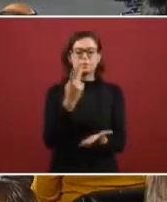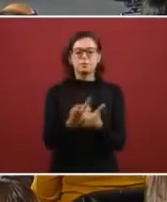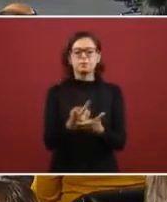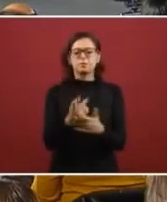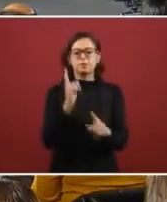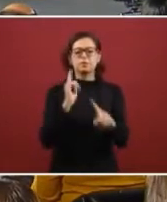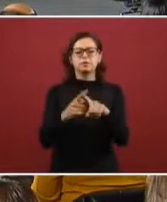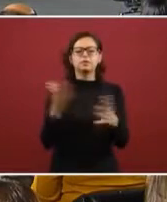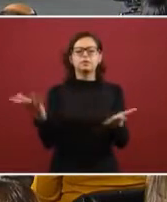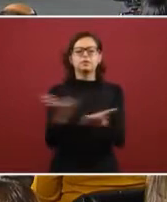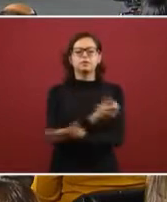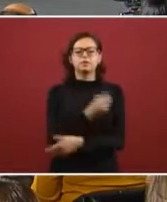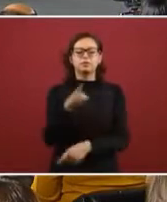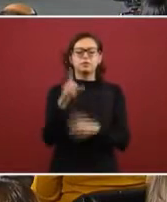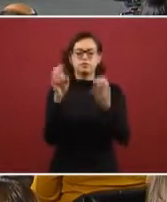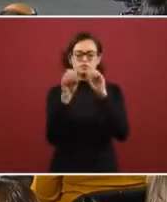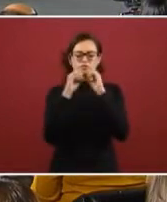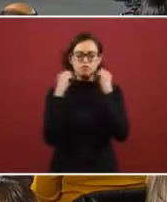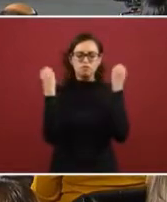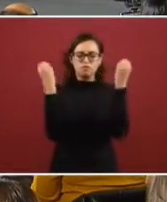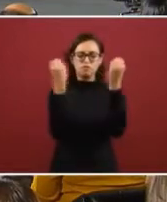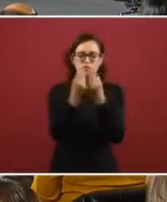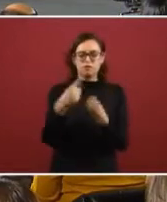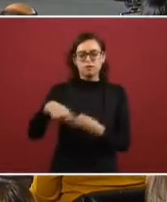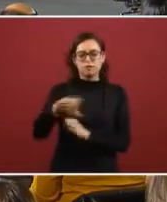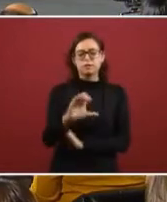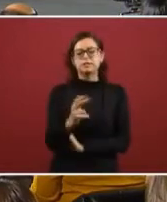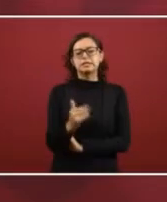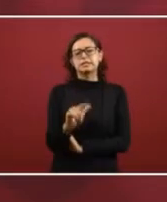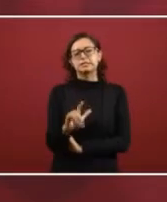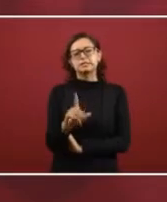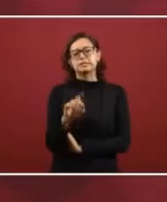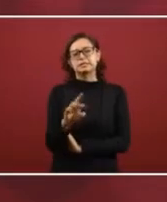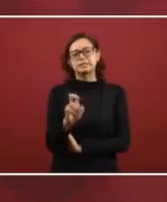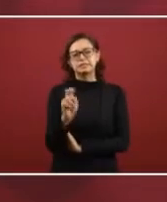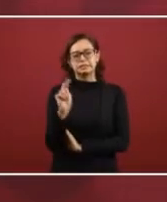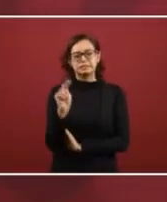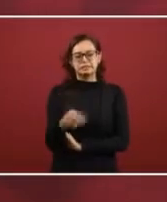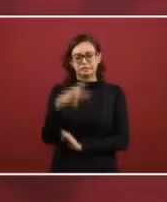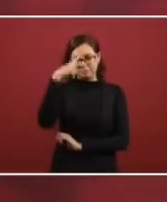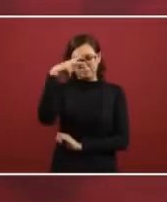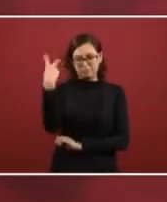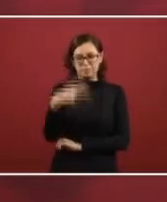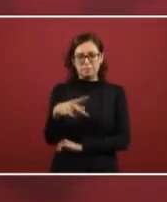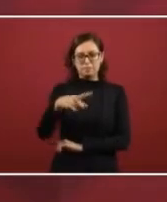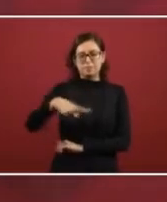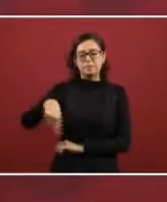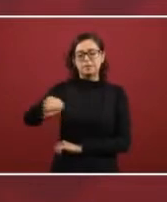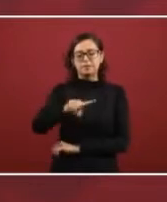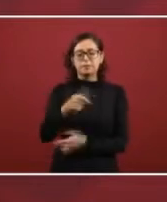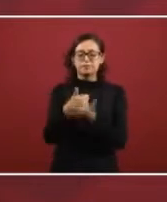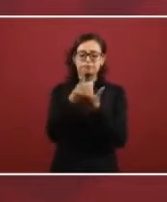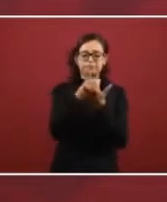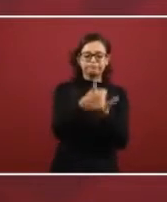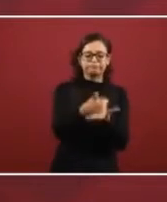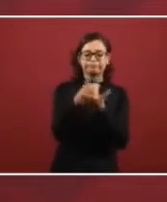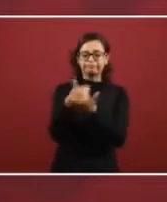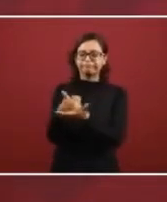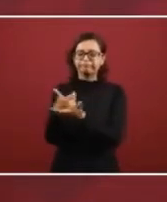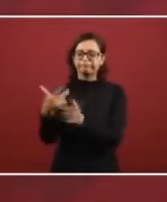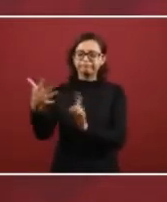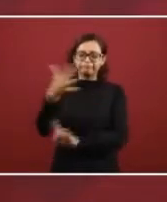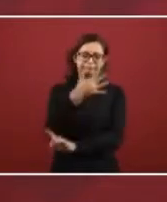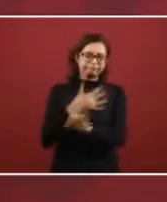relation to help an organization Save the Children in Mexico and the help for